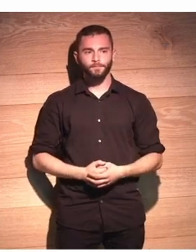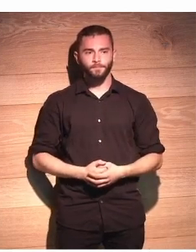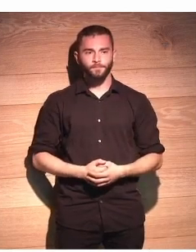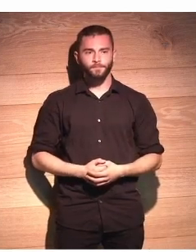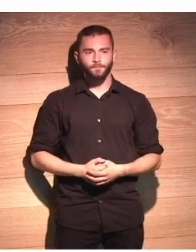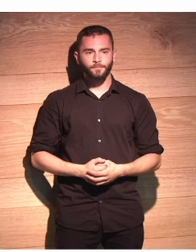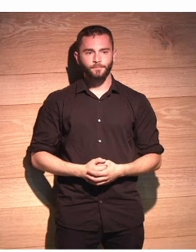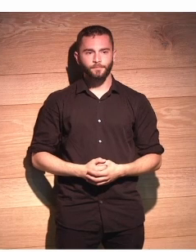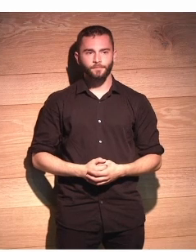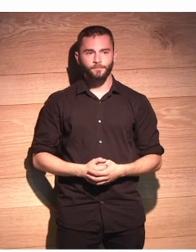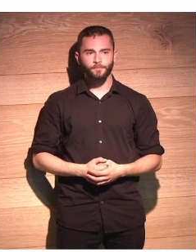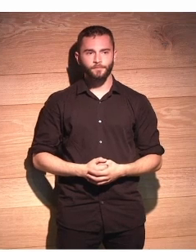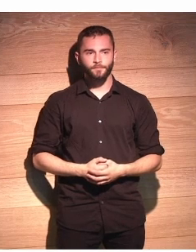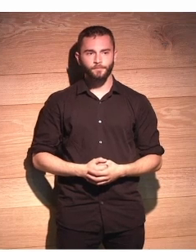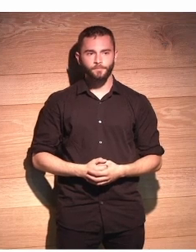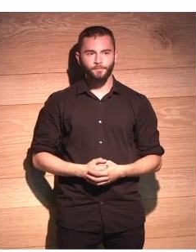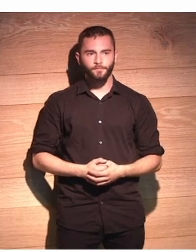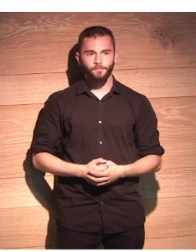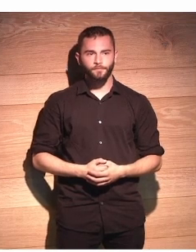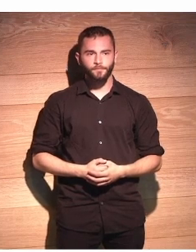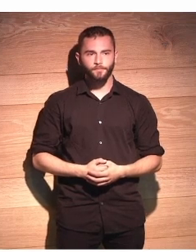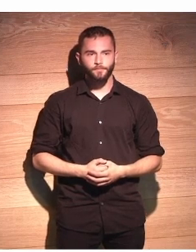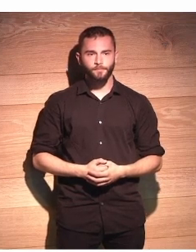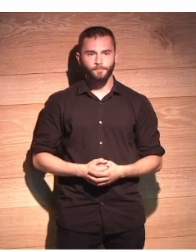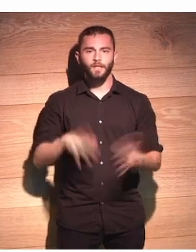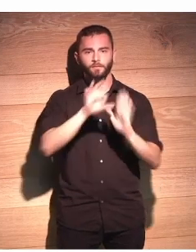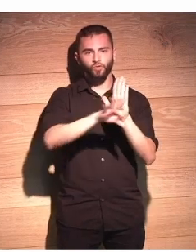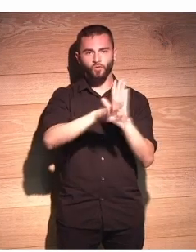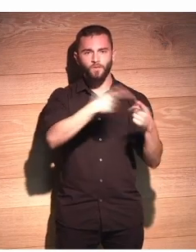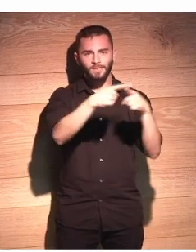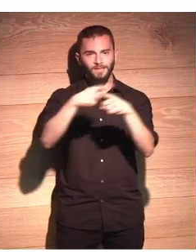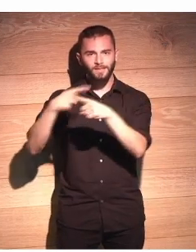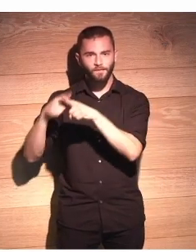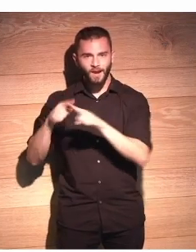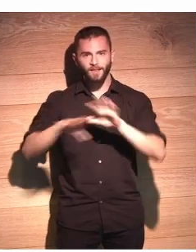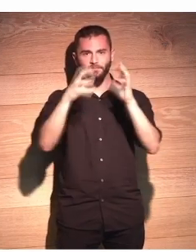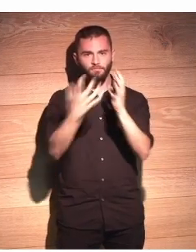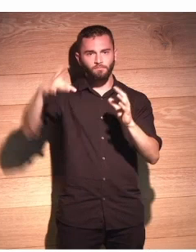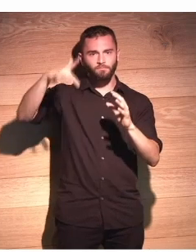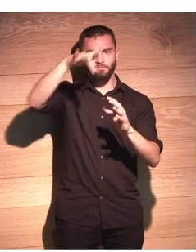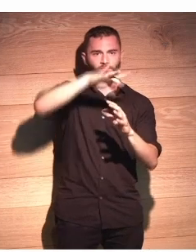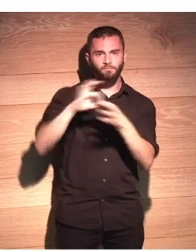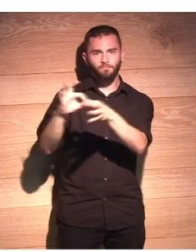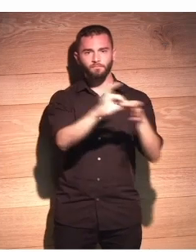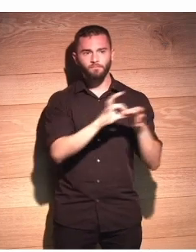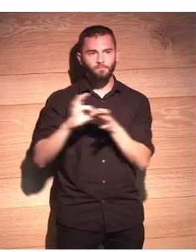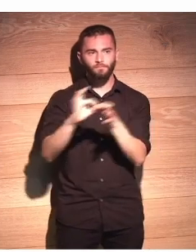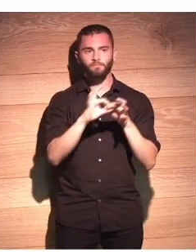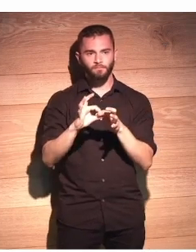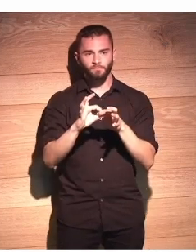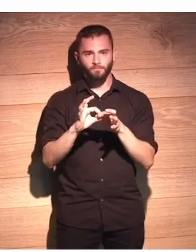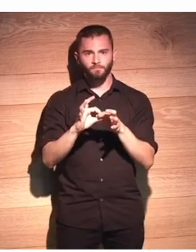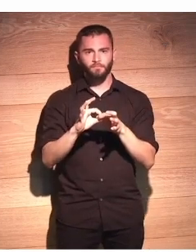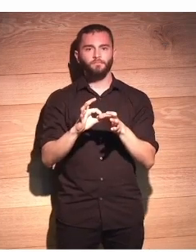Another robot similar to me, but with a different software, is part of an international 3-year research